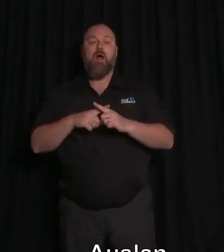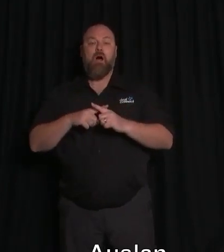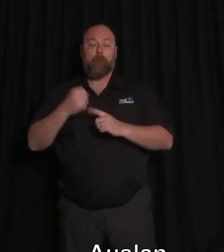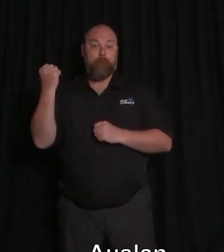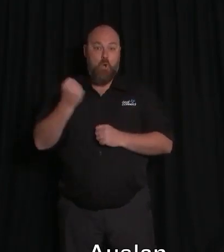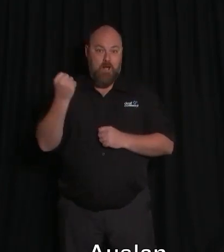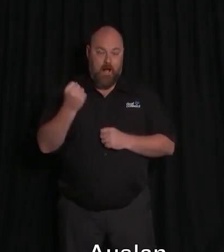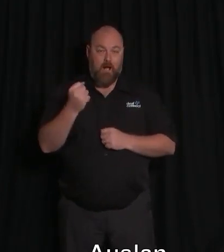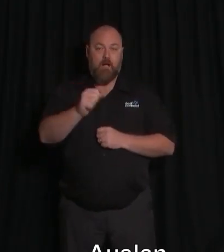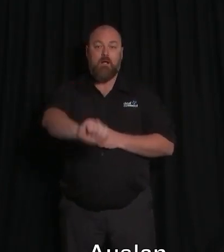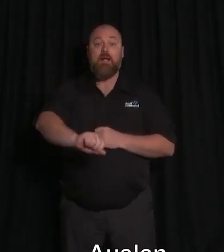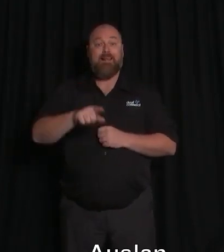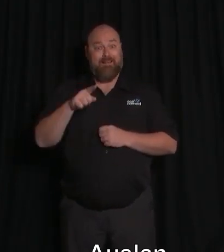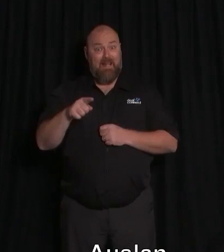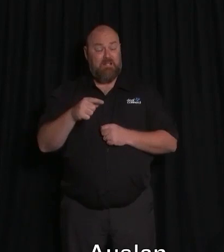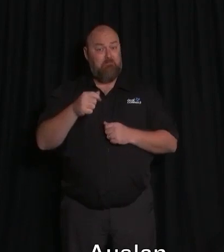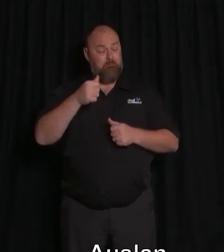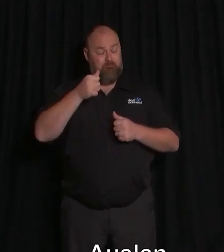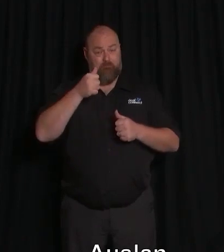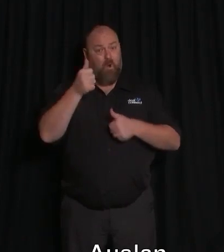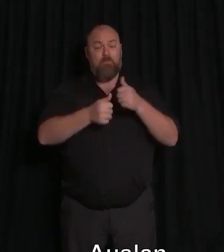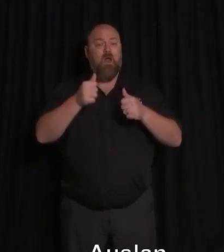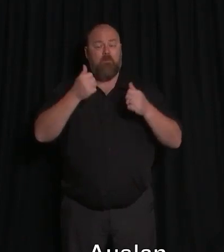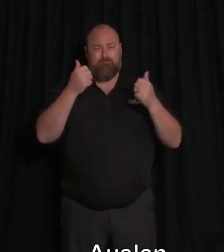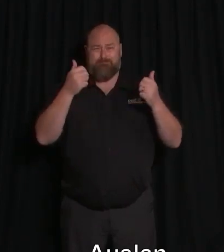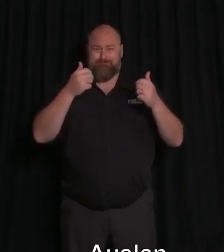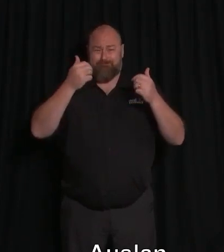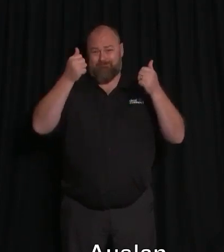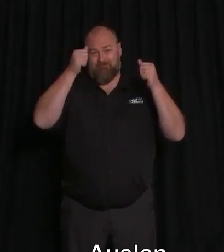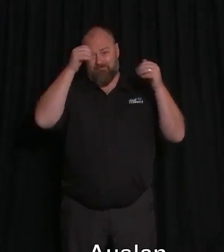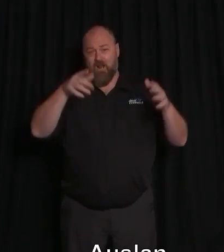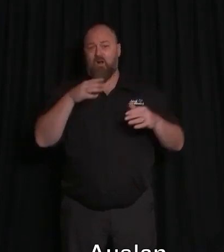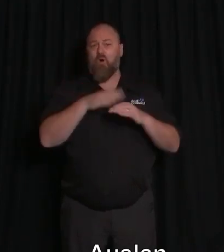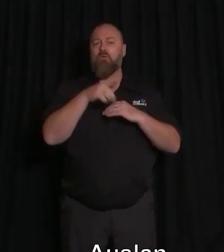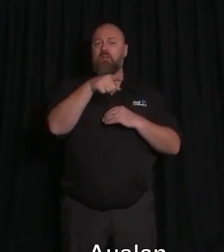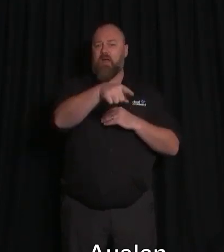trial of the 1980s in the last 5 or 6 years of apartheid.